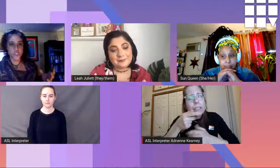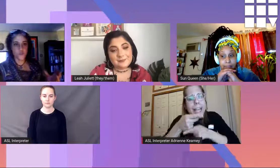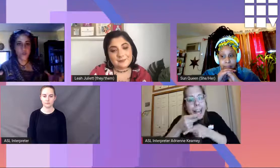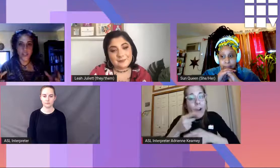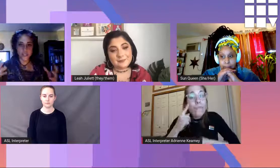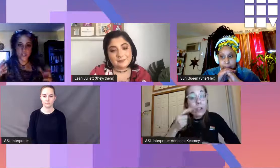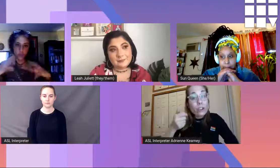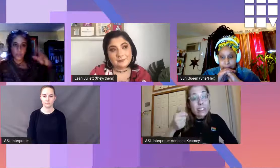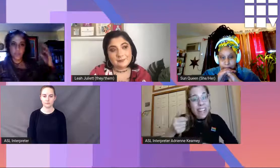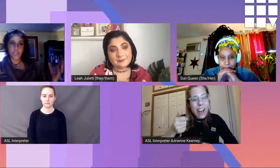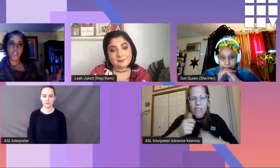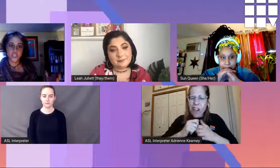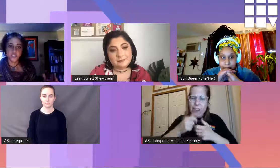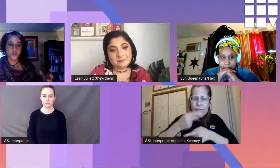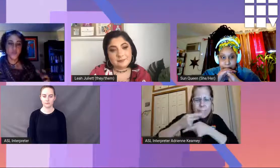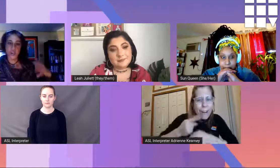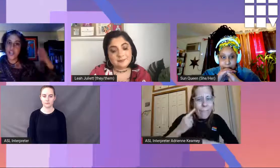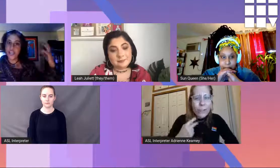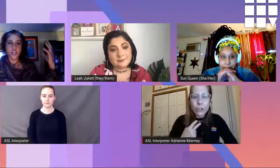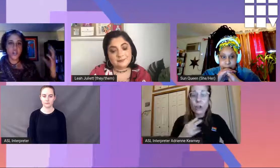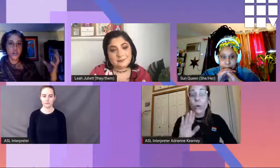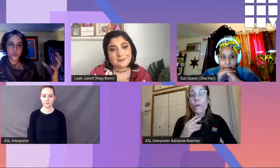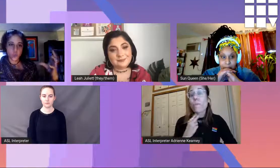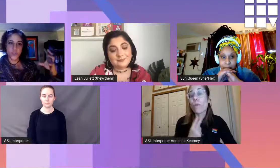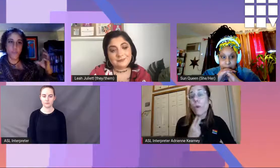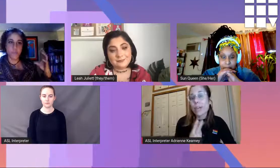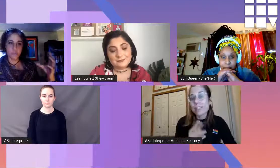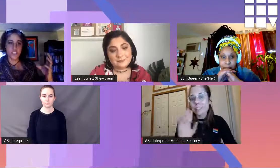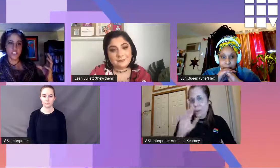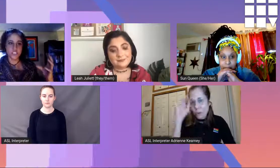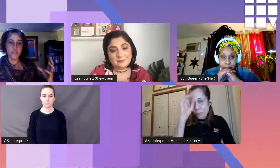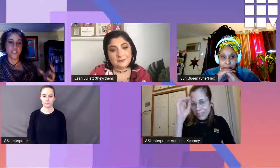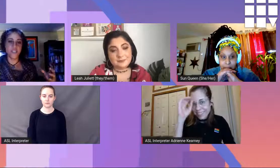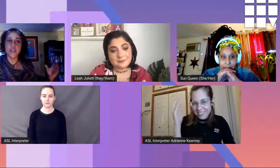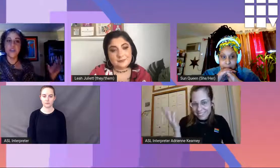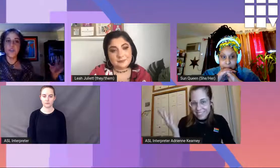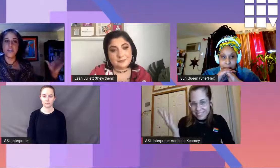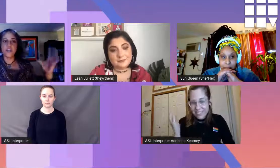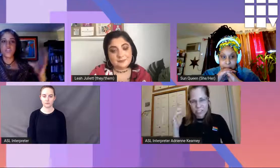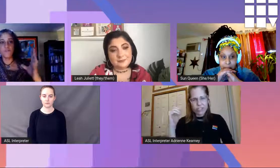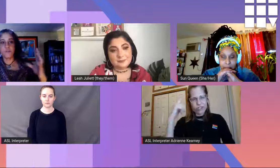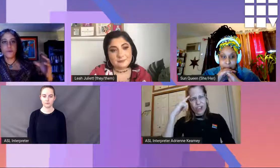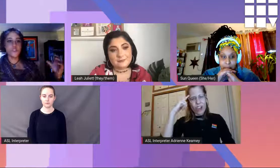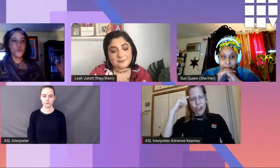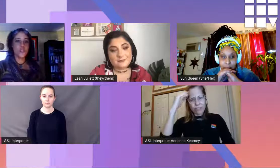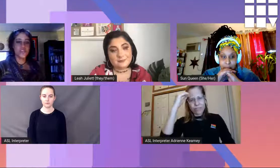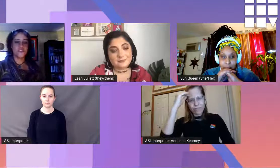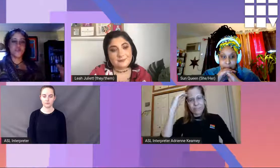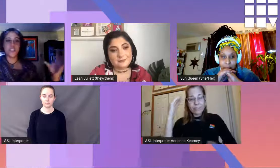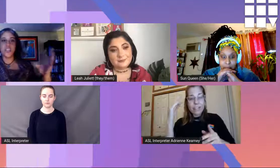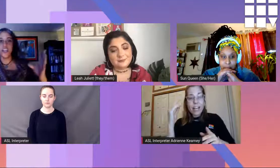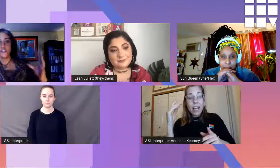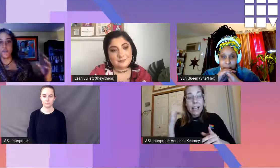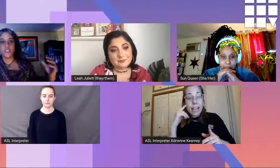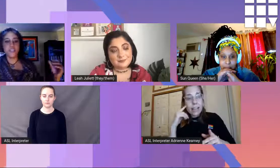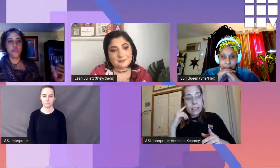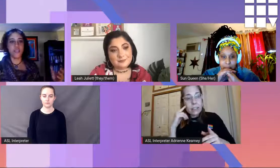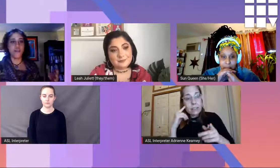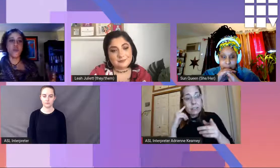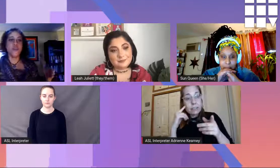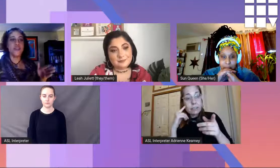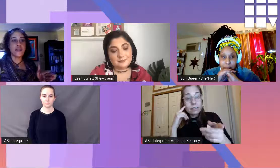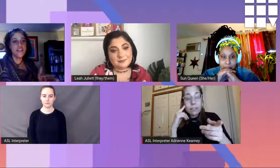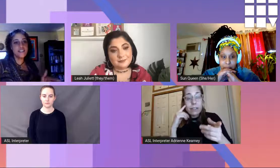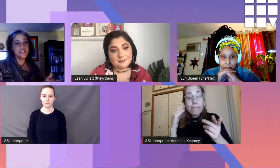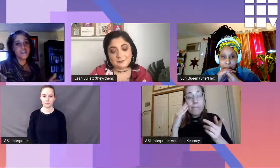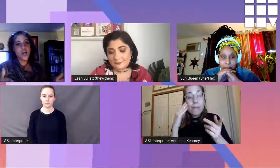who's been doing this for a while, I can tell you about many nights where I know that my message is the message, but every person who loves me and cares for me is telling me